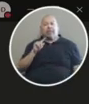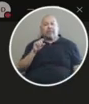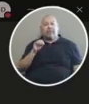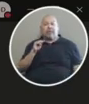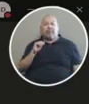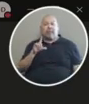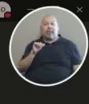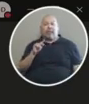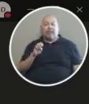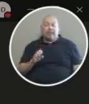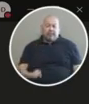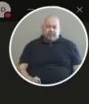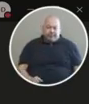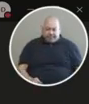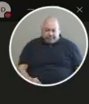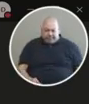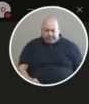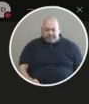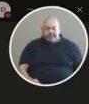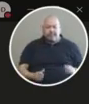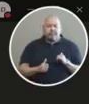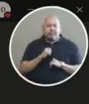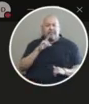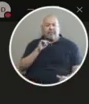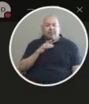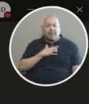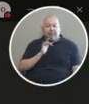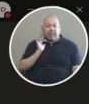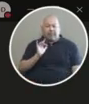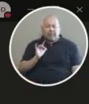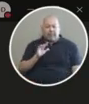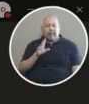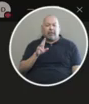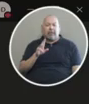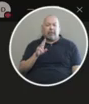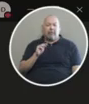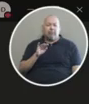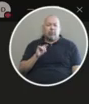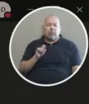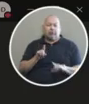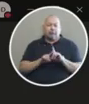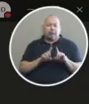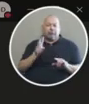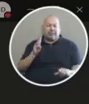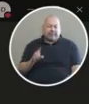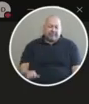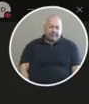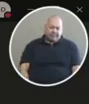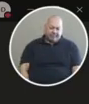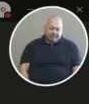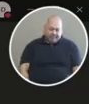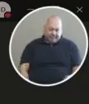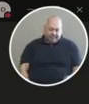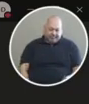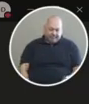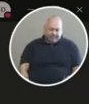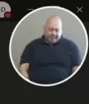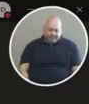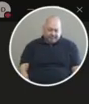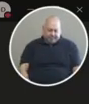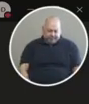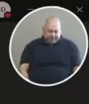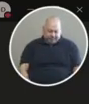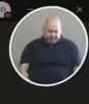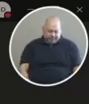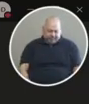Lane. Mr. Lane, please unmute your phone by pressing *6, and you may begin speaking for up to 3 minutes. Mr.